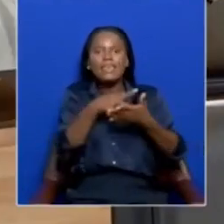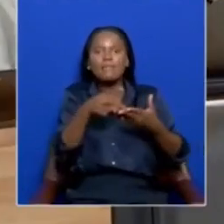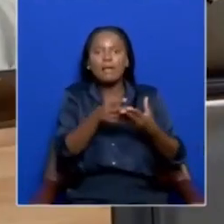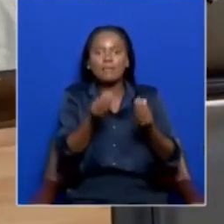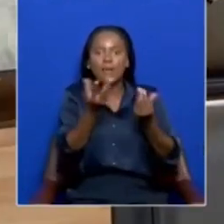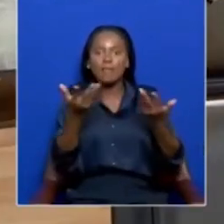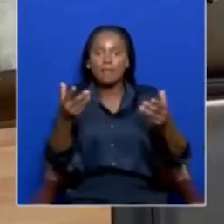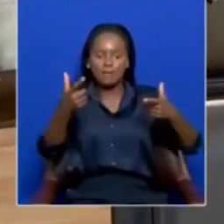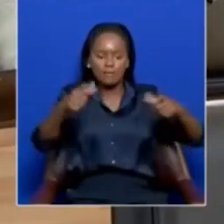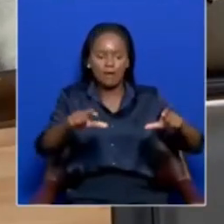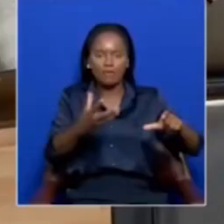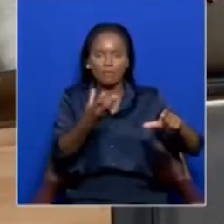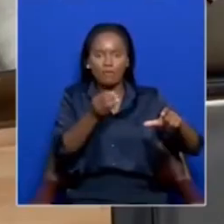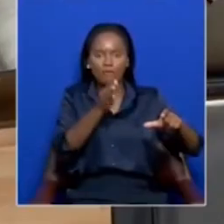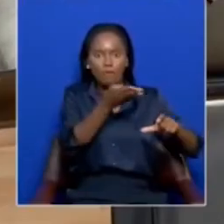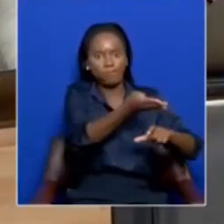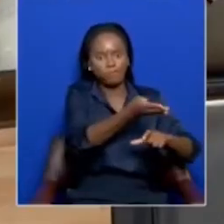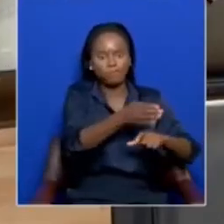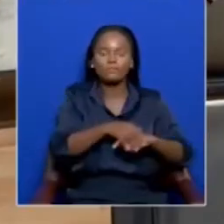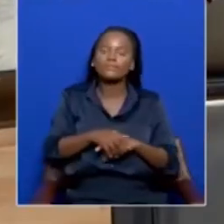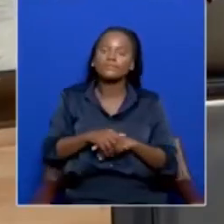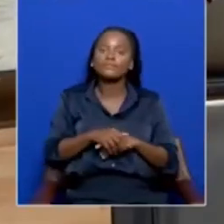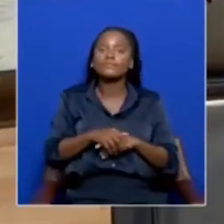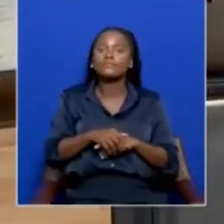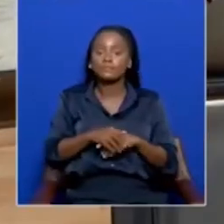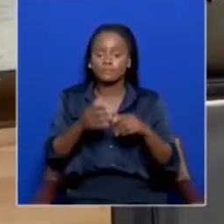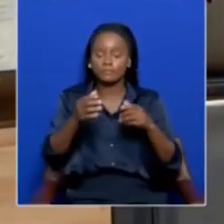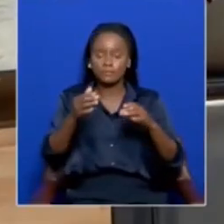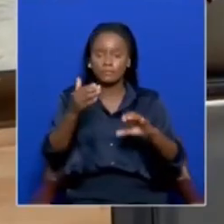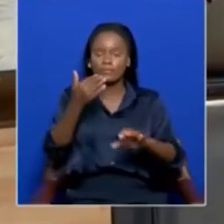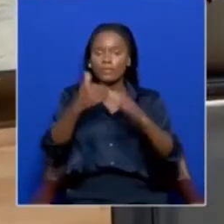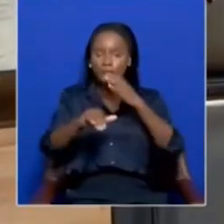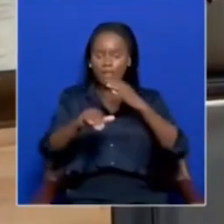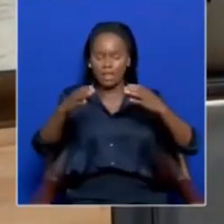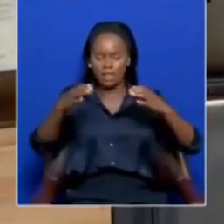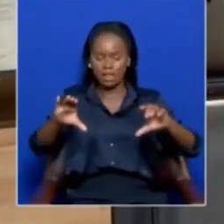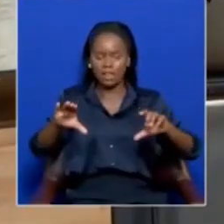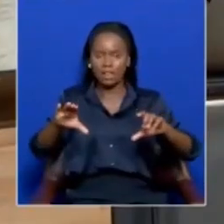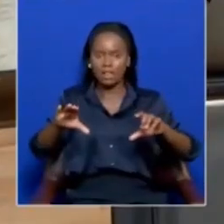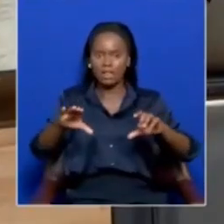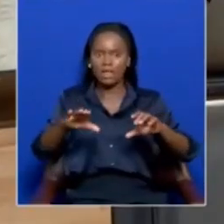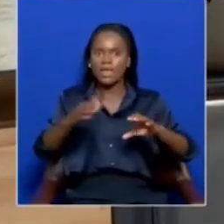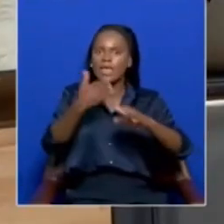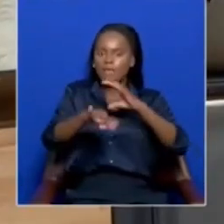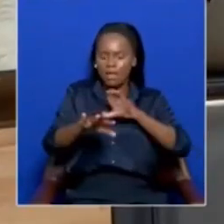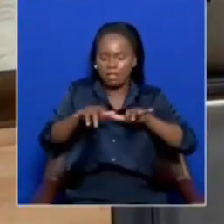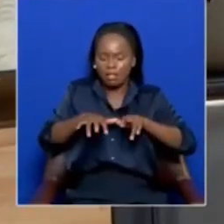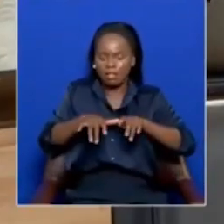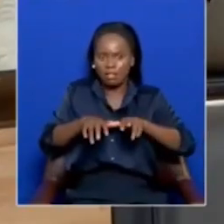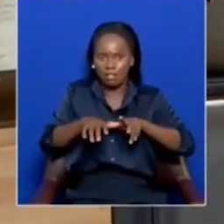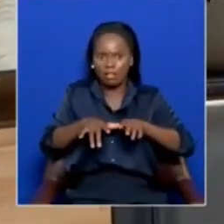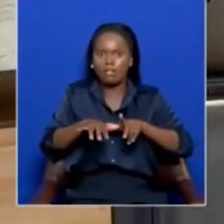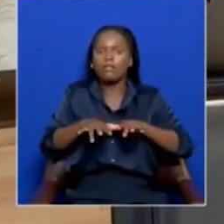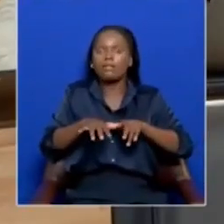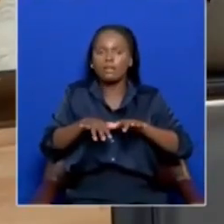And in that email, I was setting out the details of my